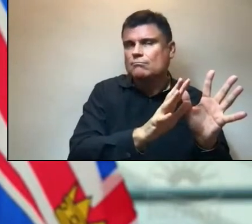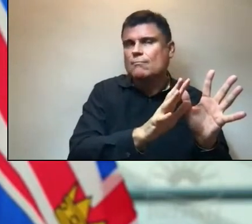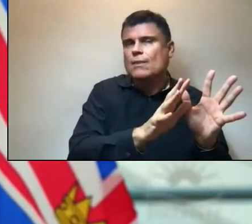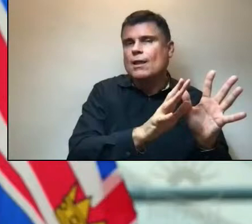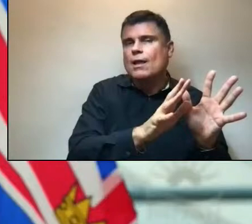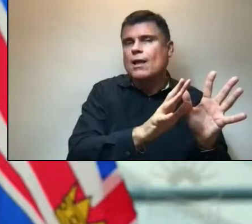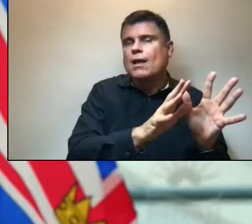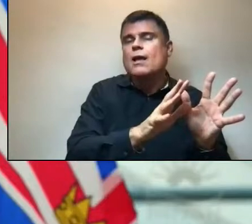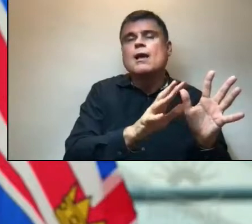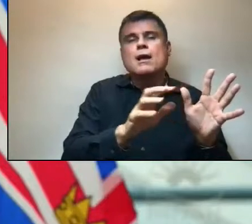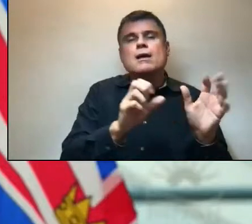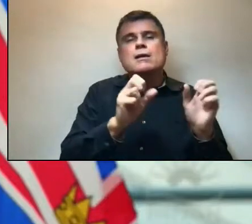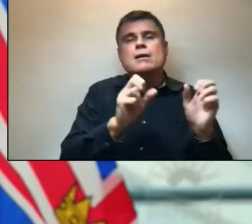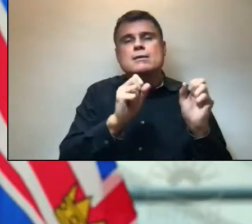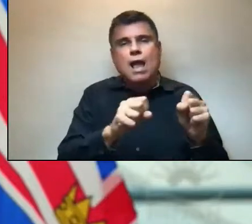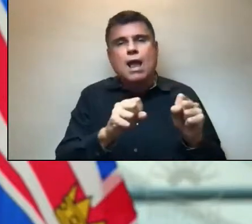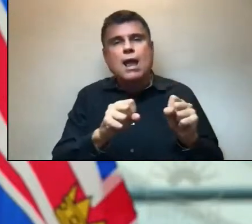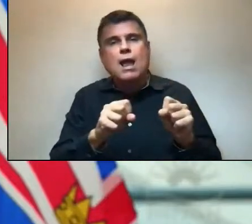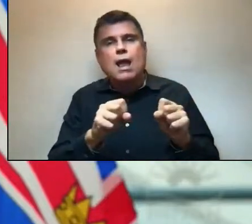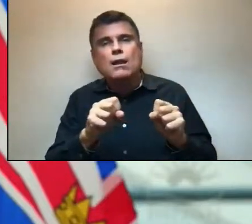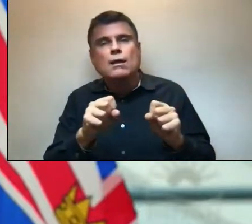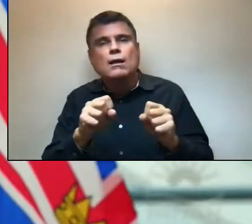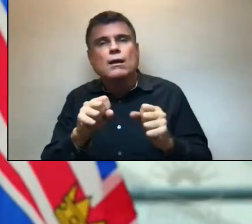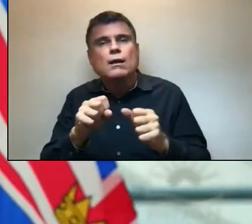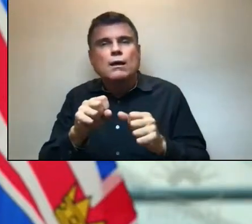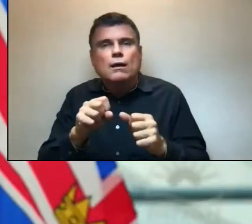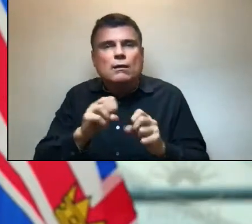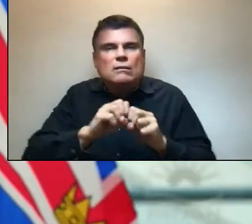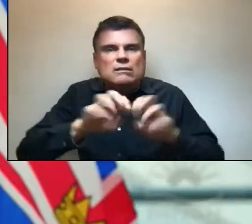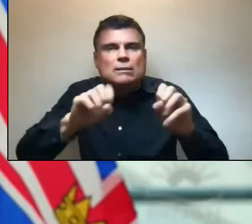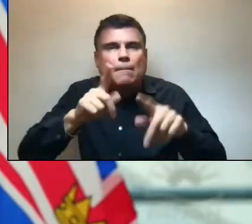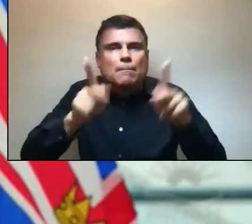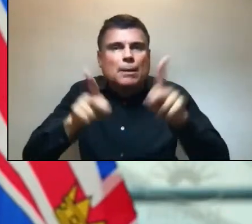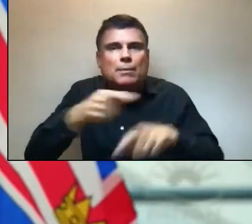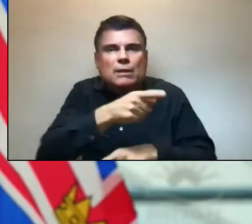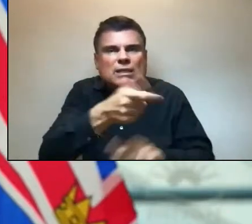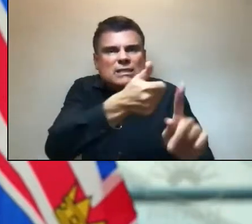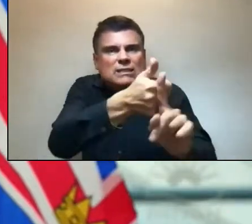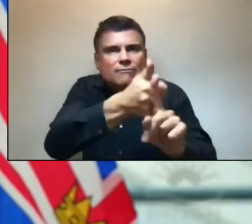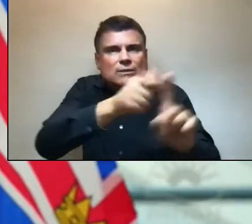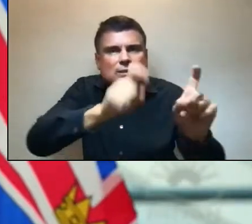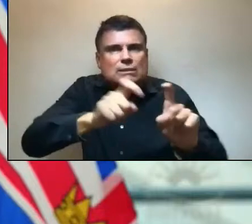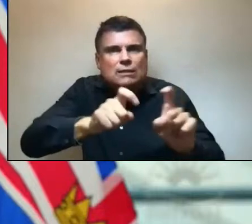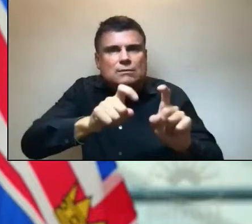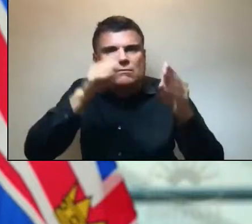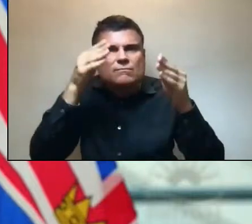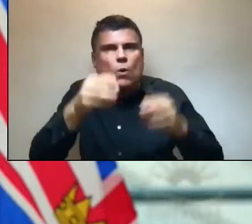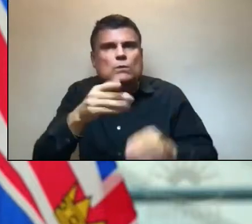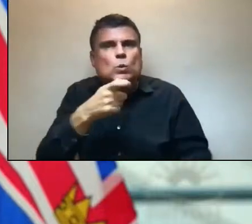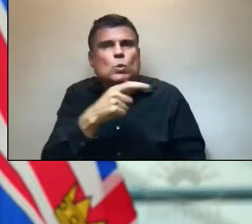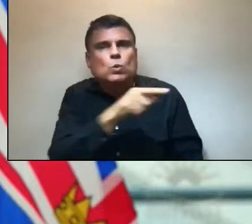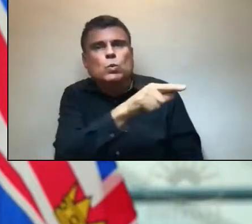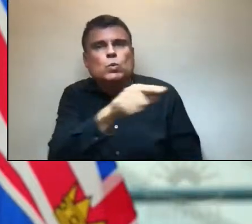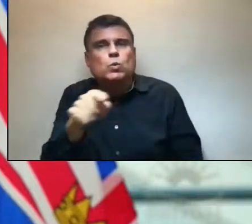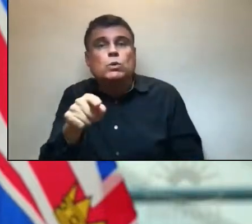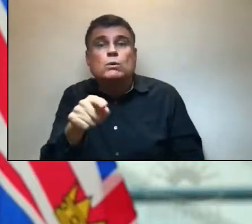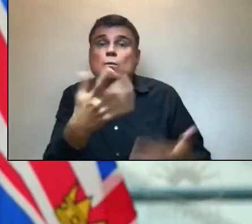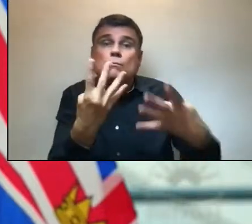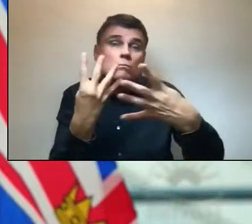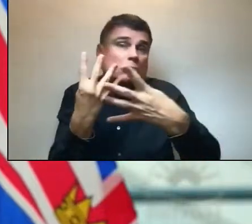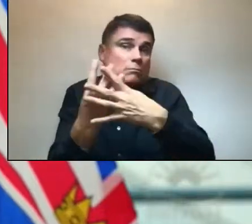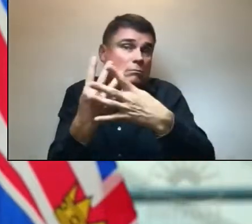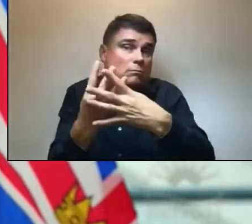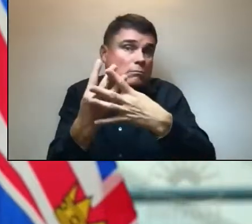to people, and those we focused on areas like correctional facilities. We've been using them in outbreak management,